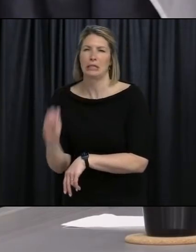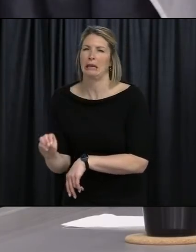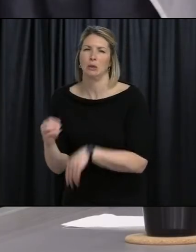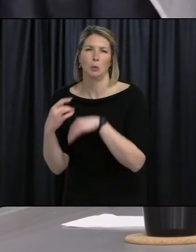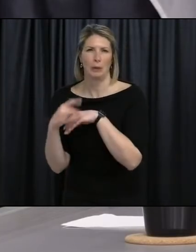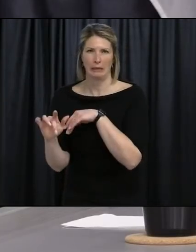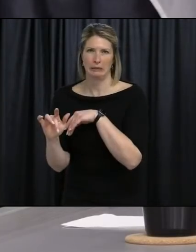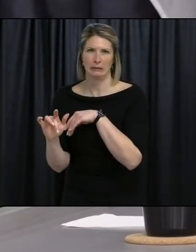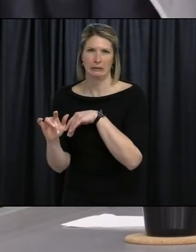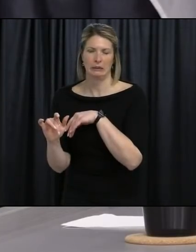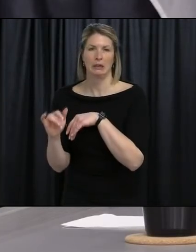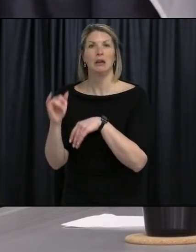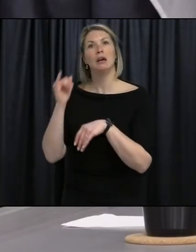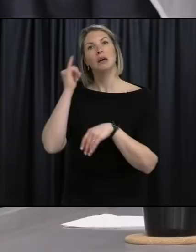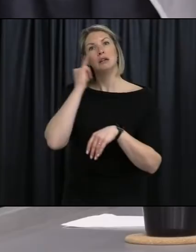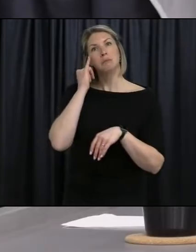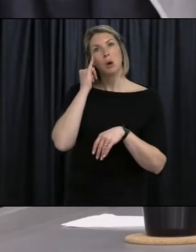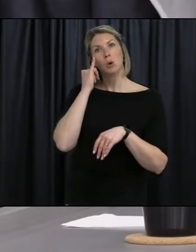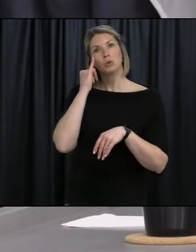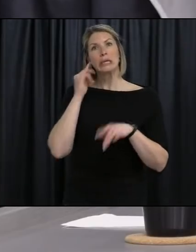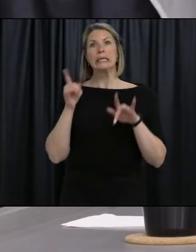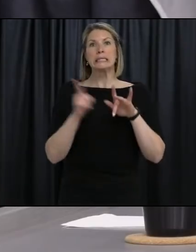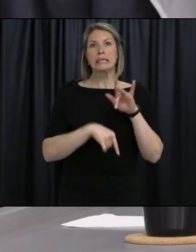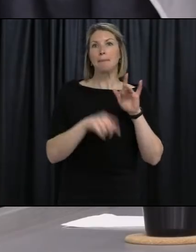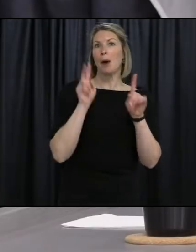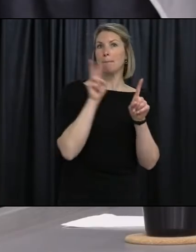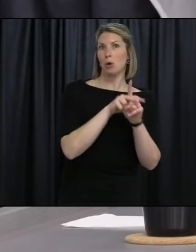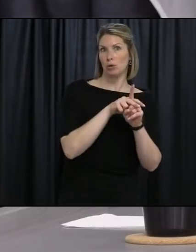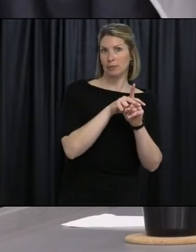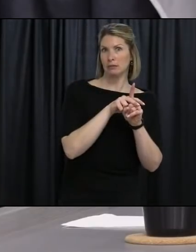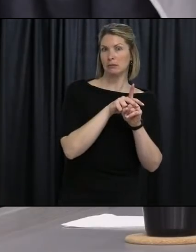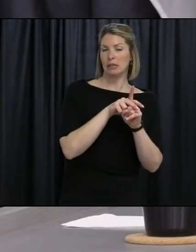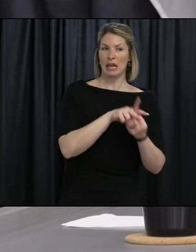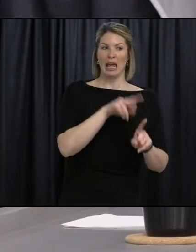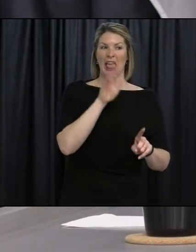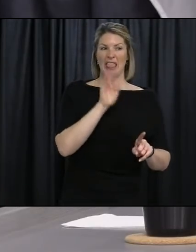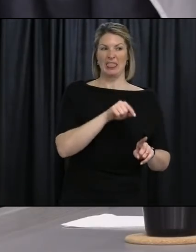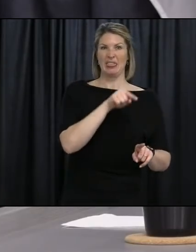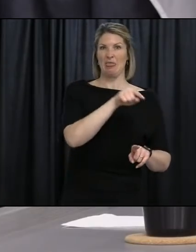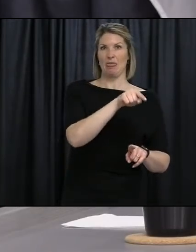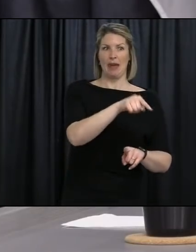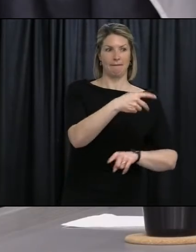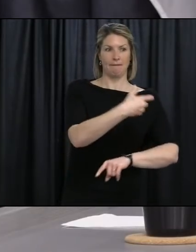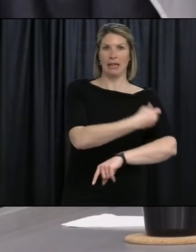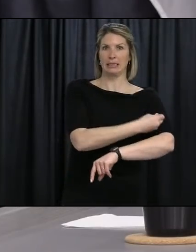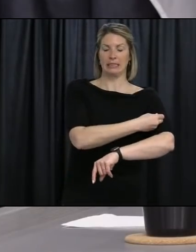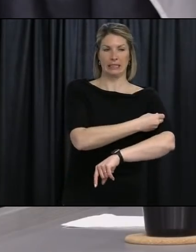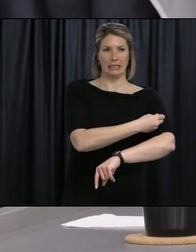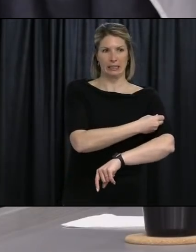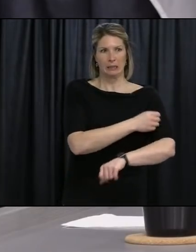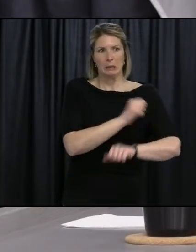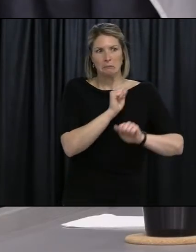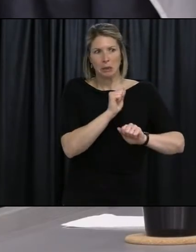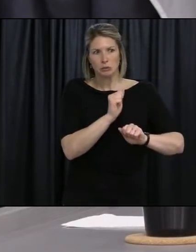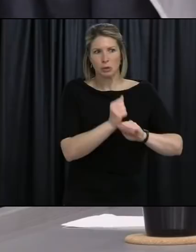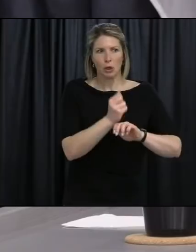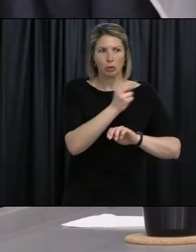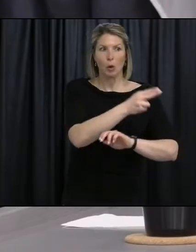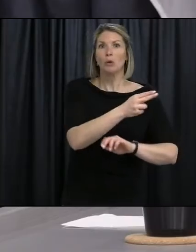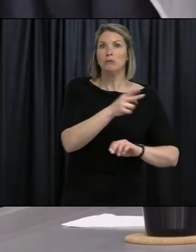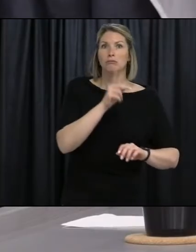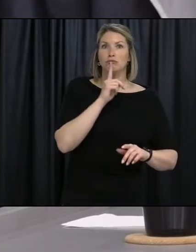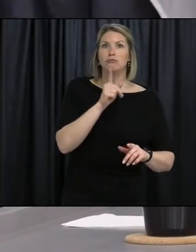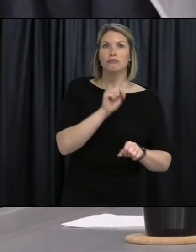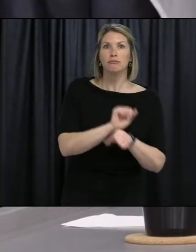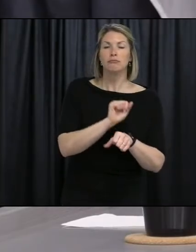vaccine there, if that vaccine is at risk of being wasted because there's no one there to have it, there are standby